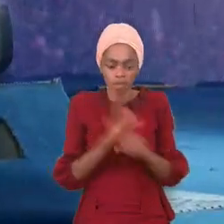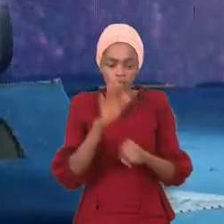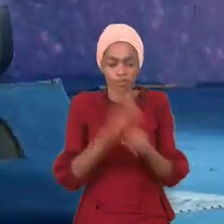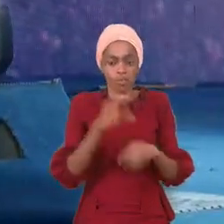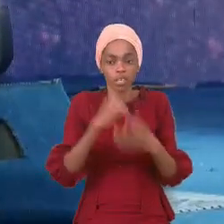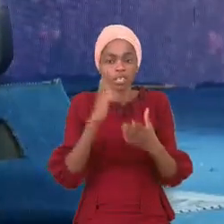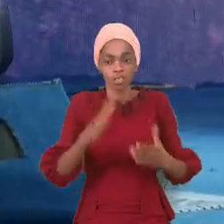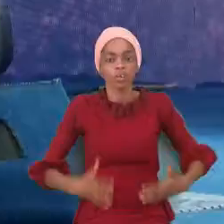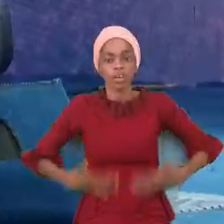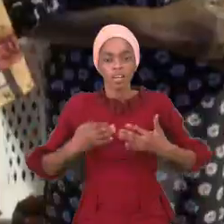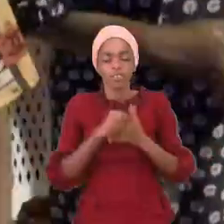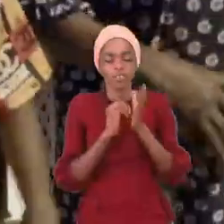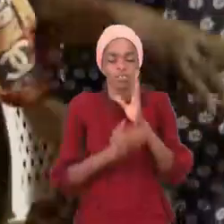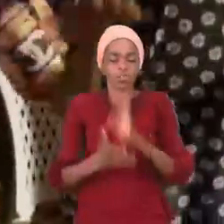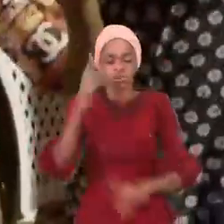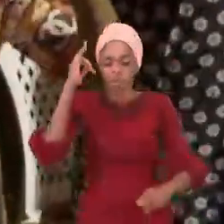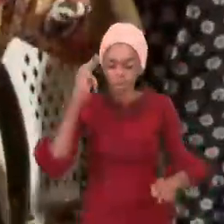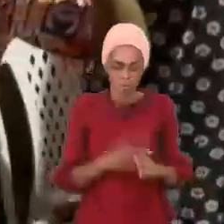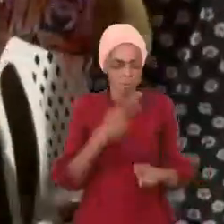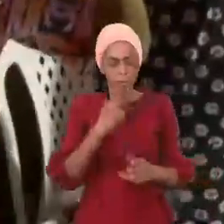life in Jesus' name.